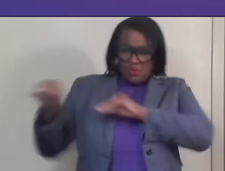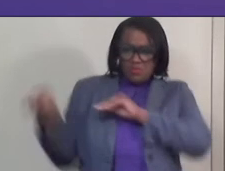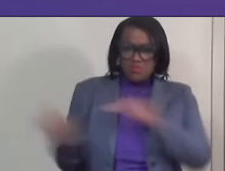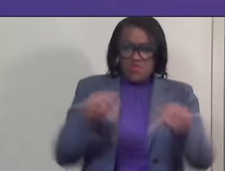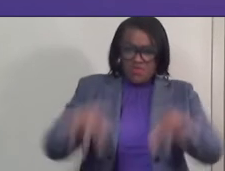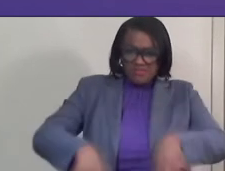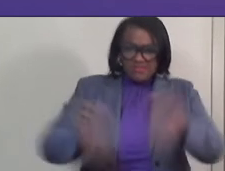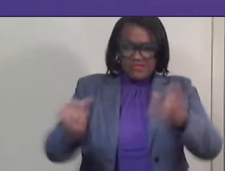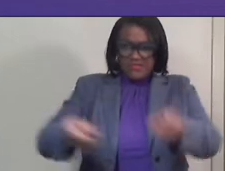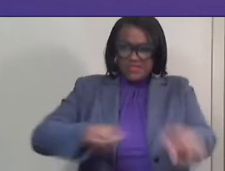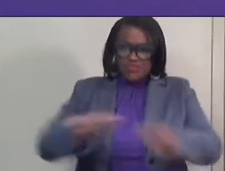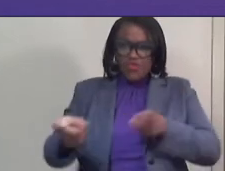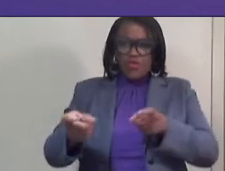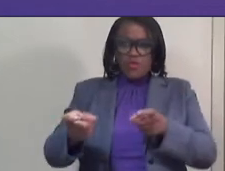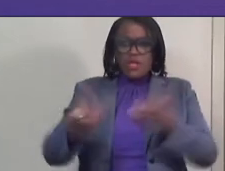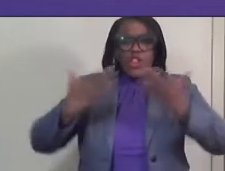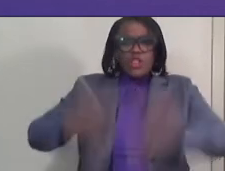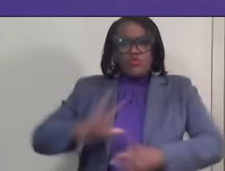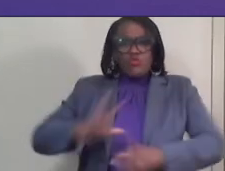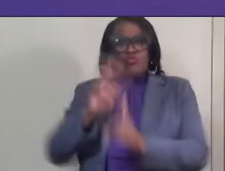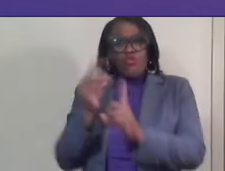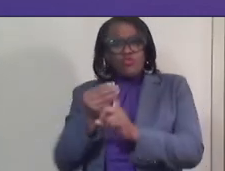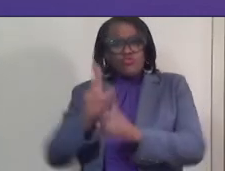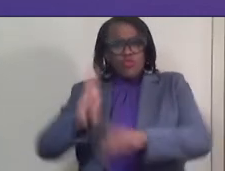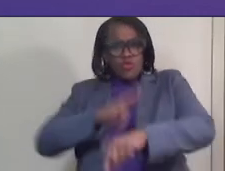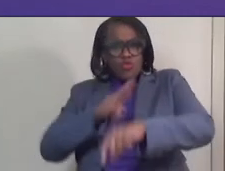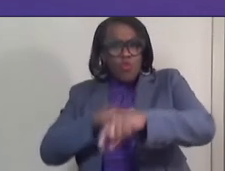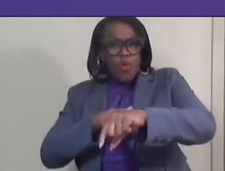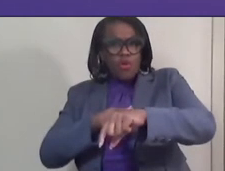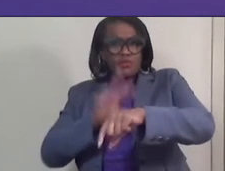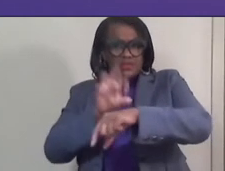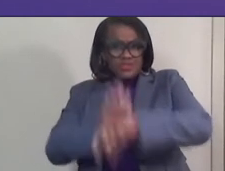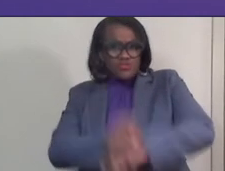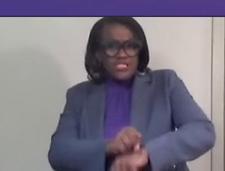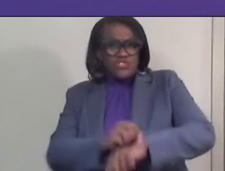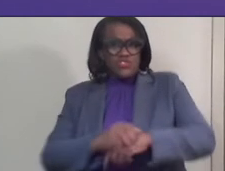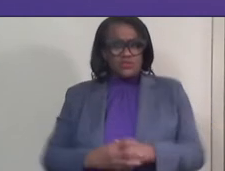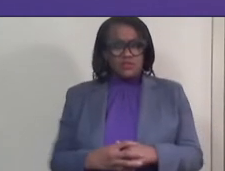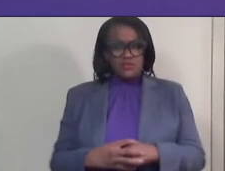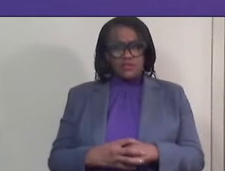certain cultural norms and traditions.